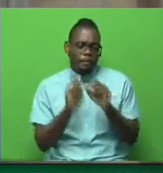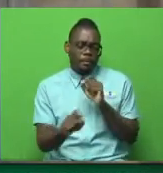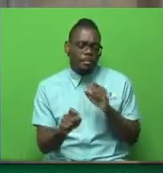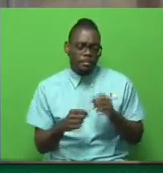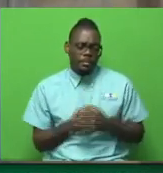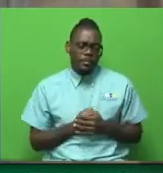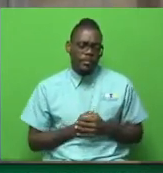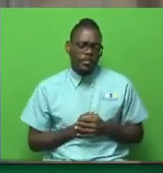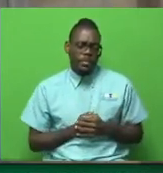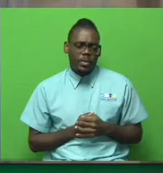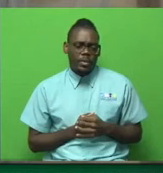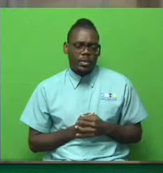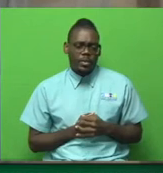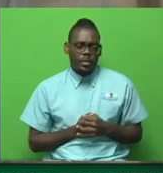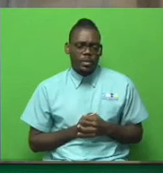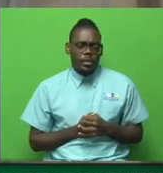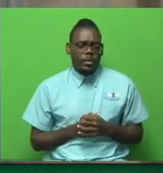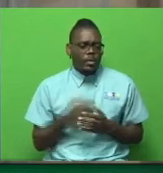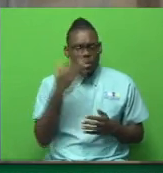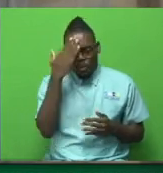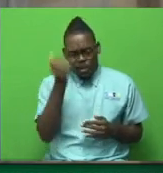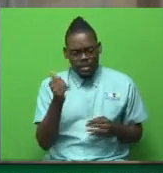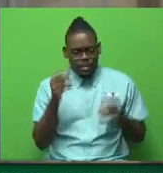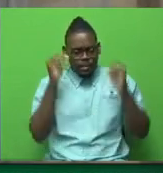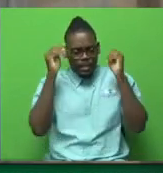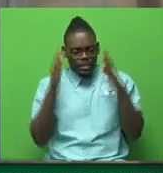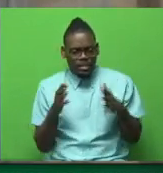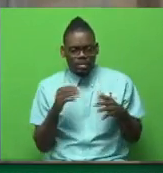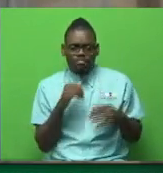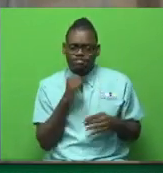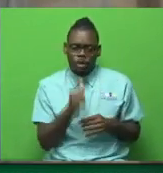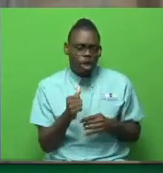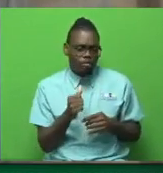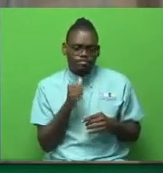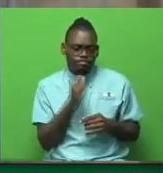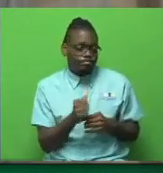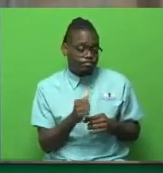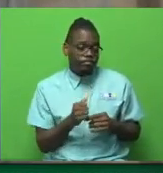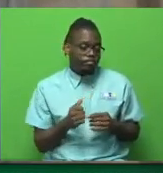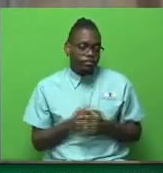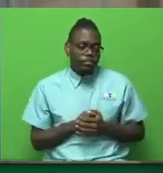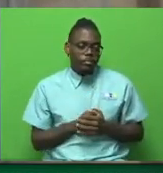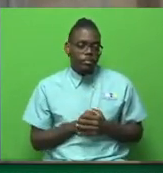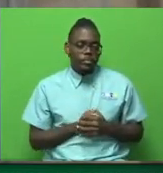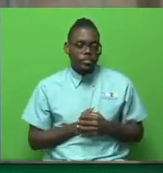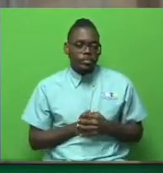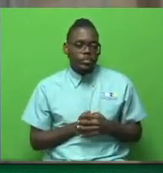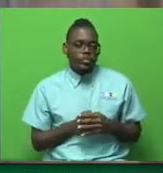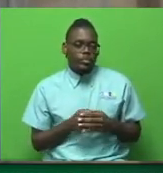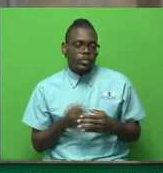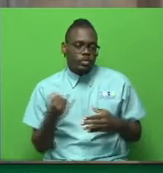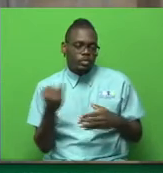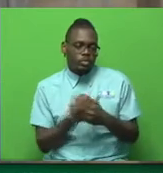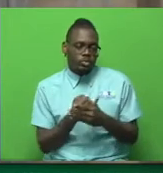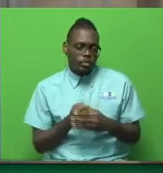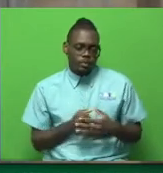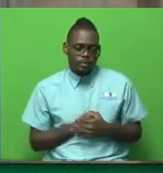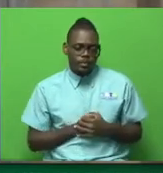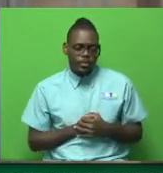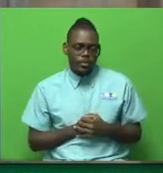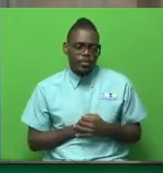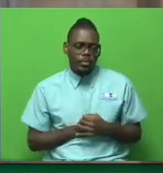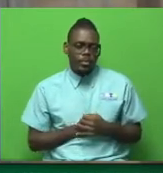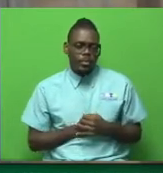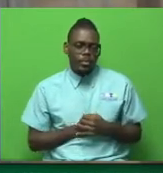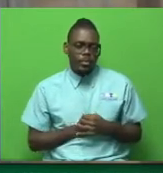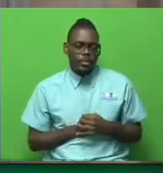why why did the minister not indicate if system met if systemic deficiencies in our Nations Healthcare